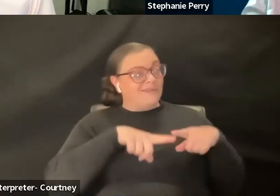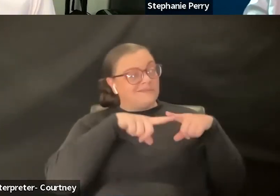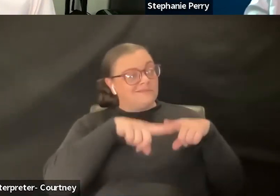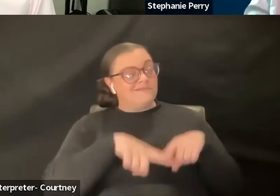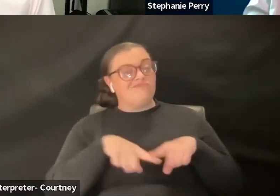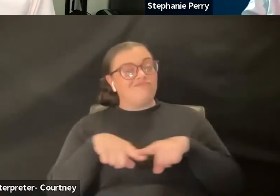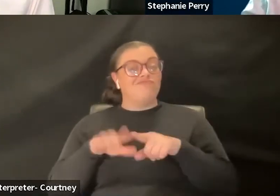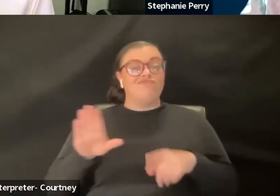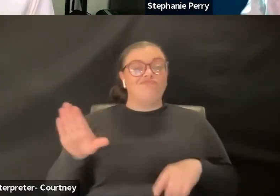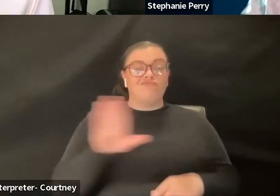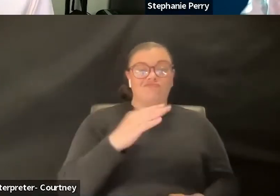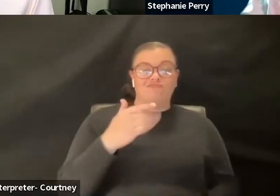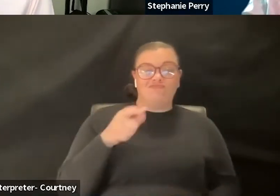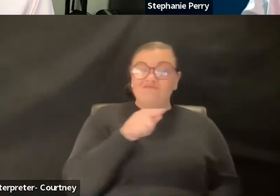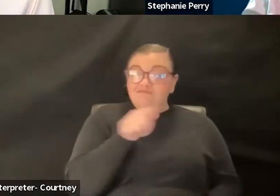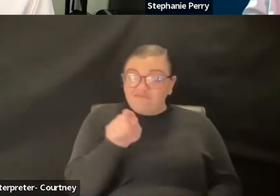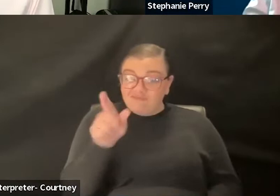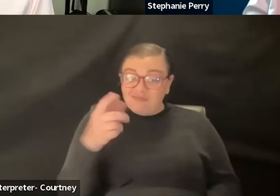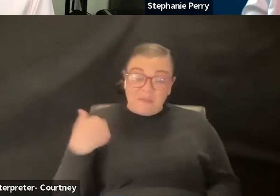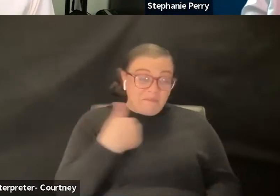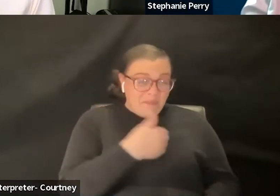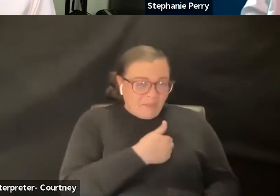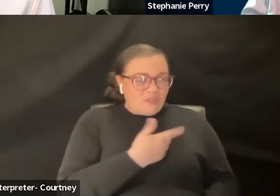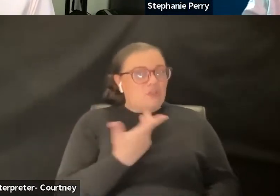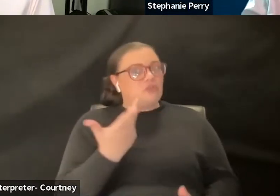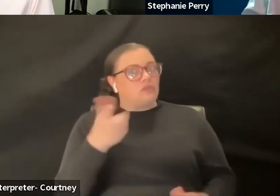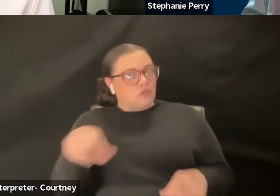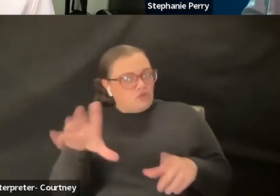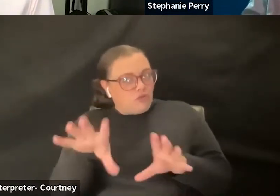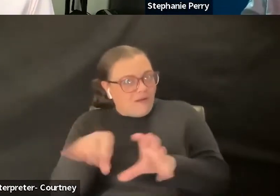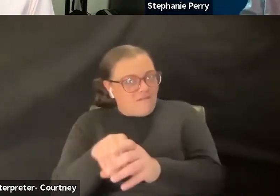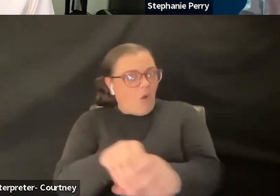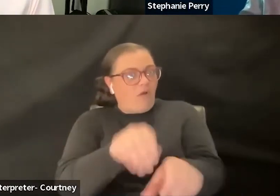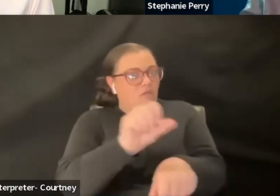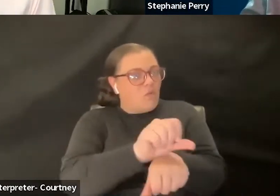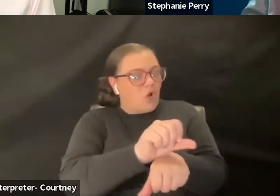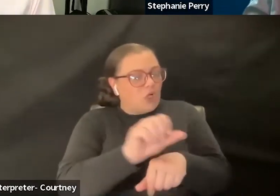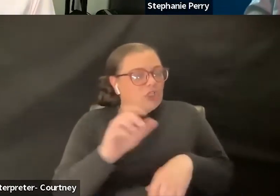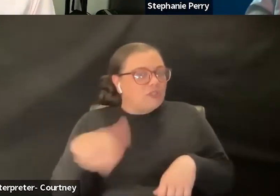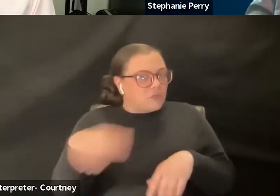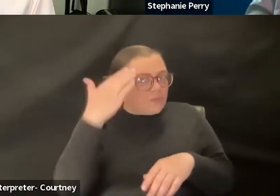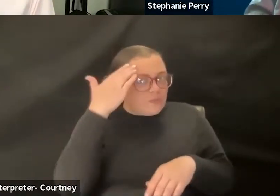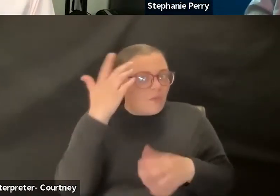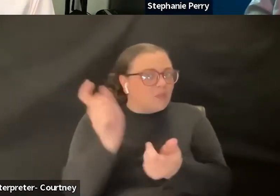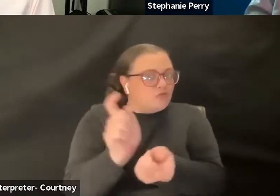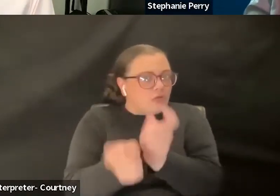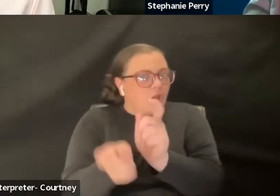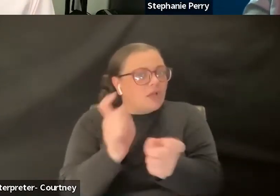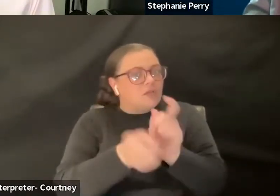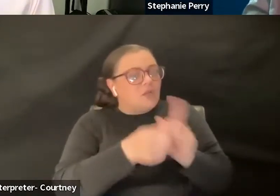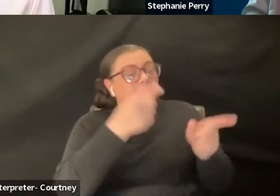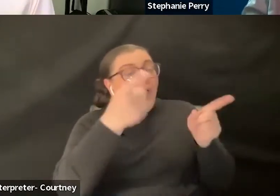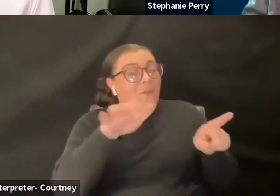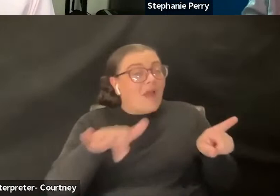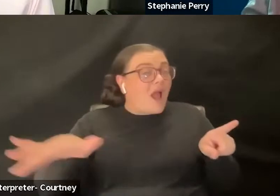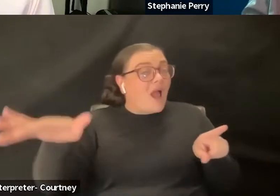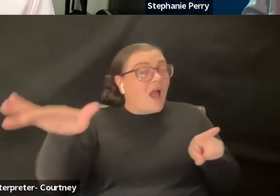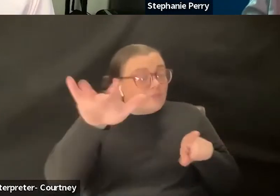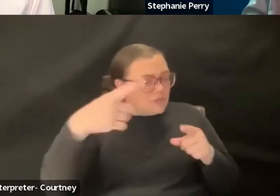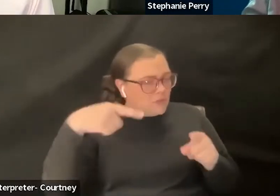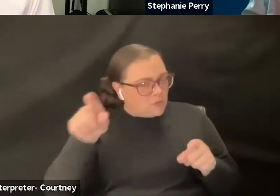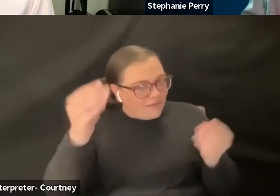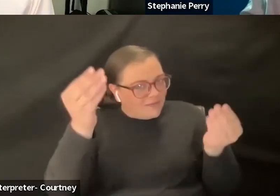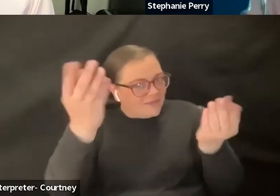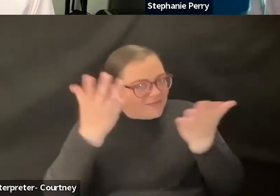and change in their workplace, we want to know. And then we're also able to, again, get involved